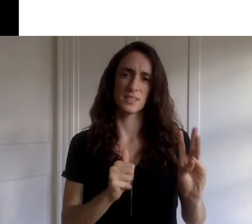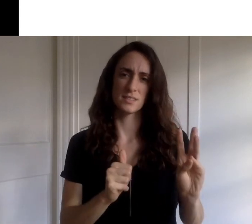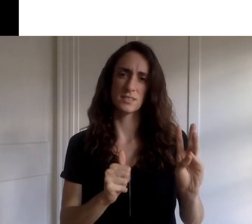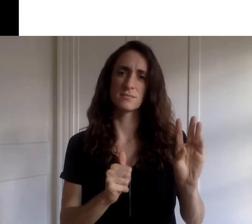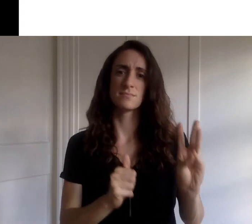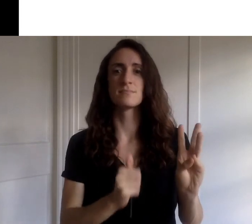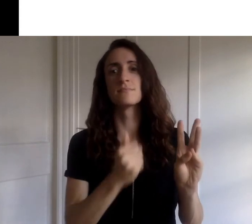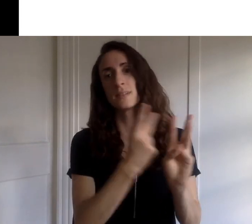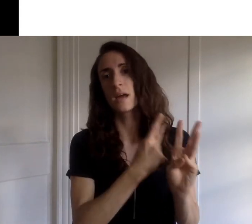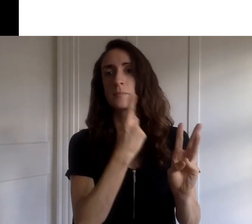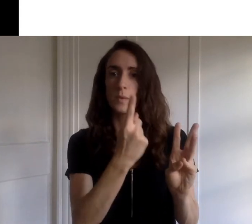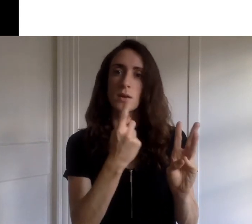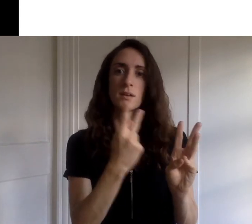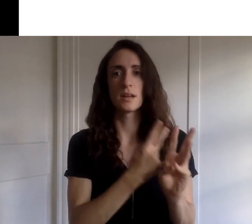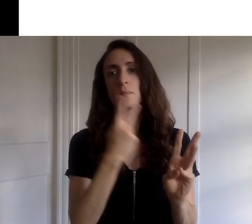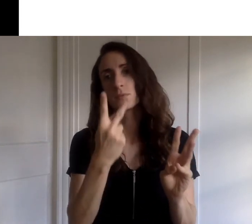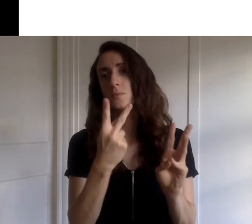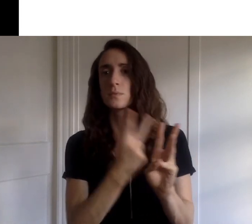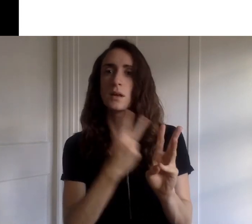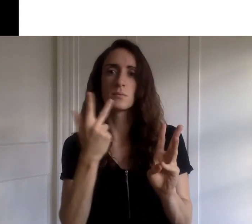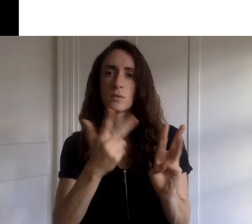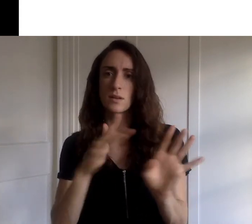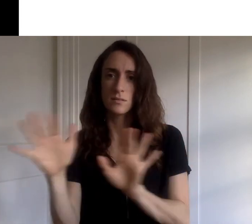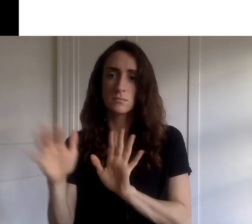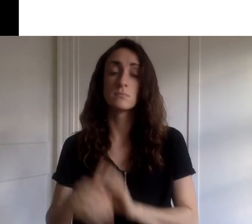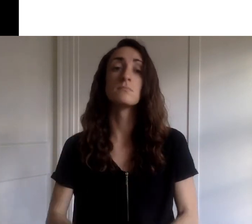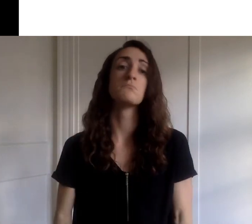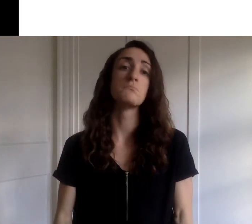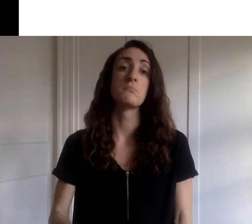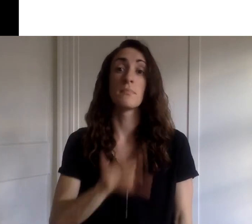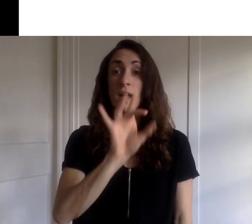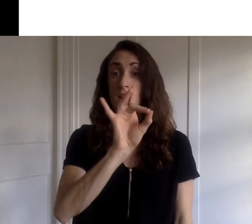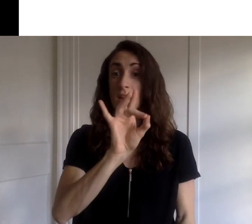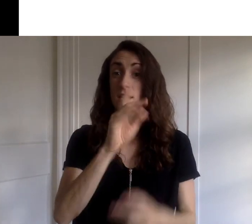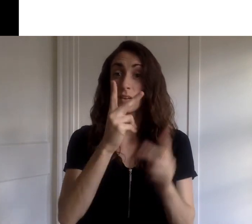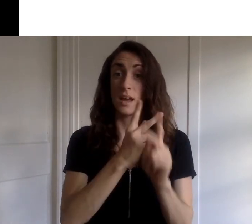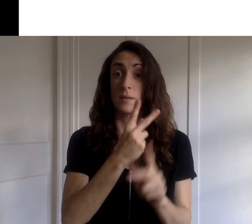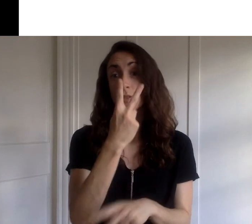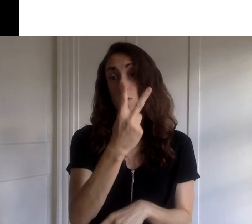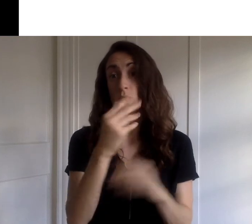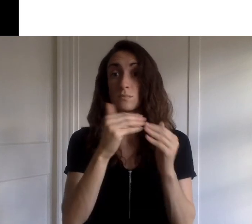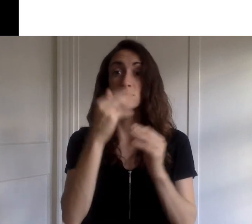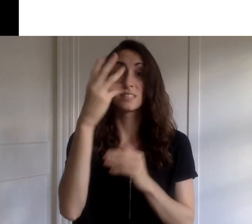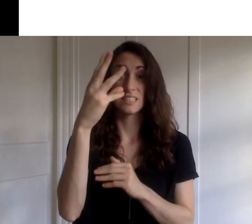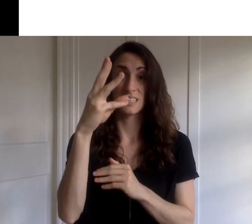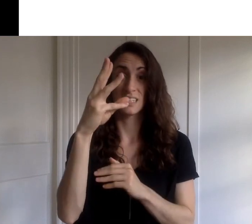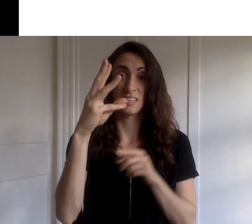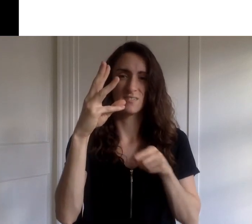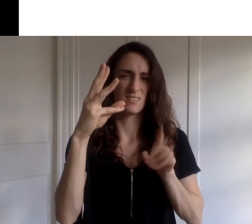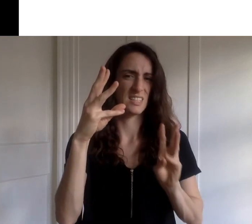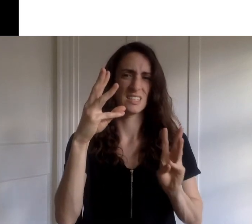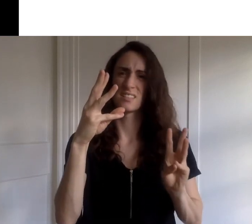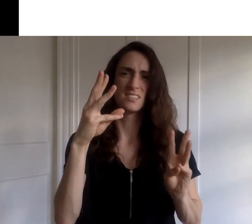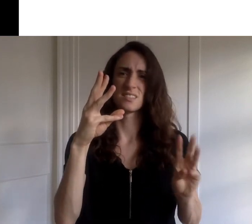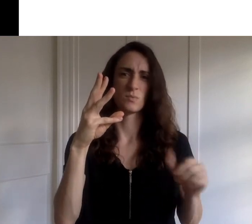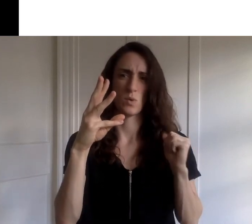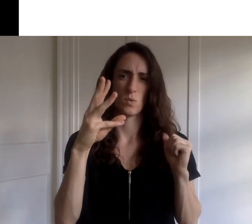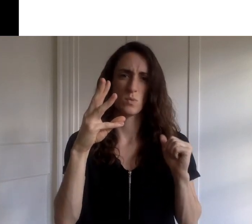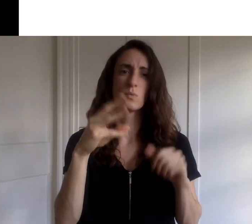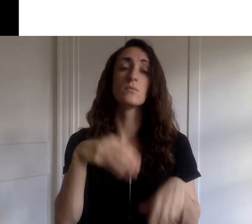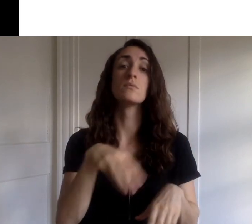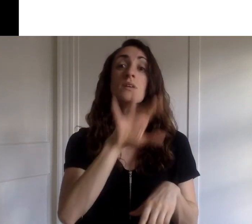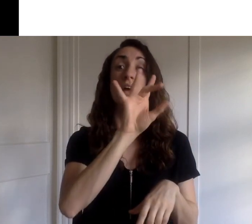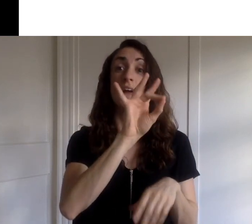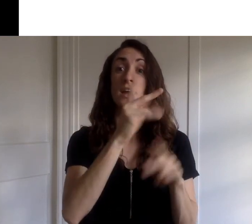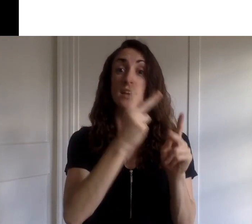that a multiple of 8 is the same as a multiple of 6? What's their least common multiple? 8 times 2 is 16. That's not a multiple of